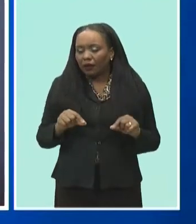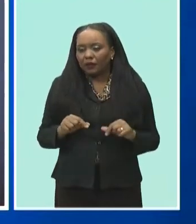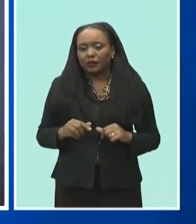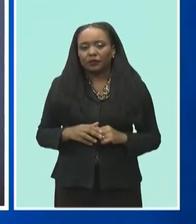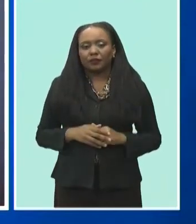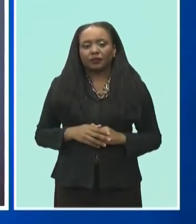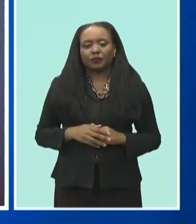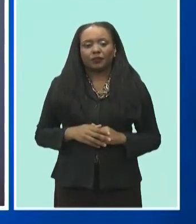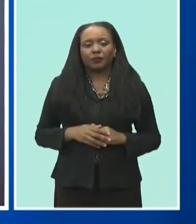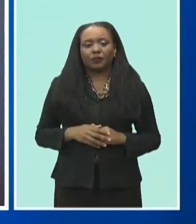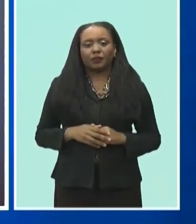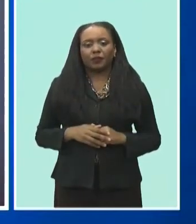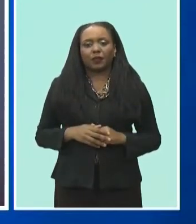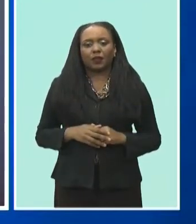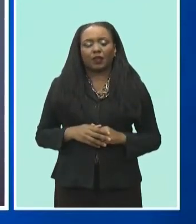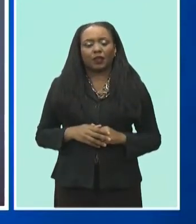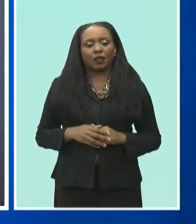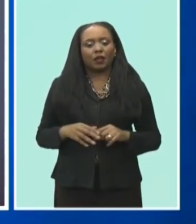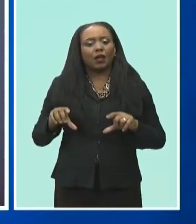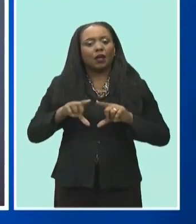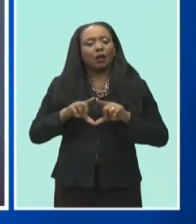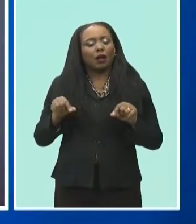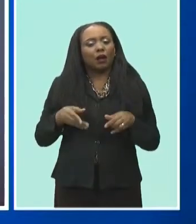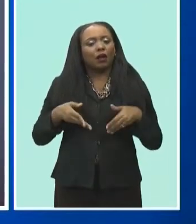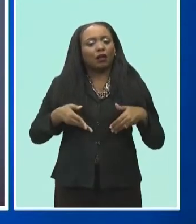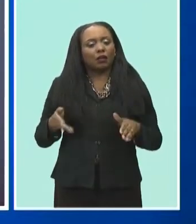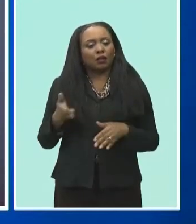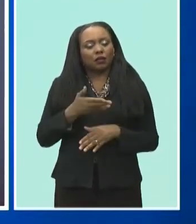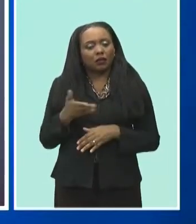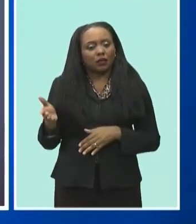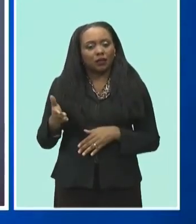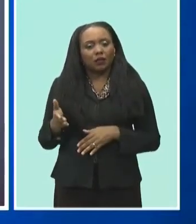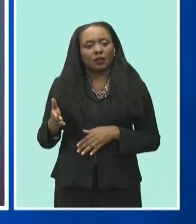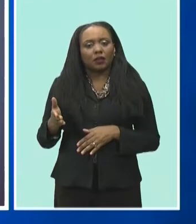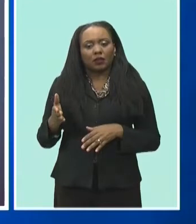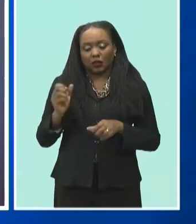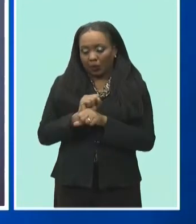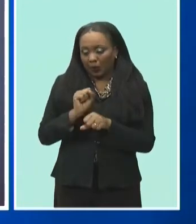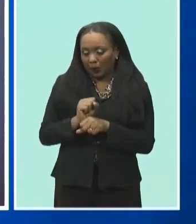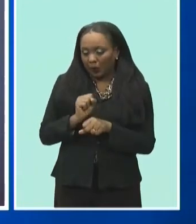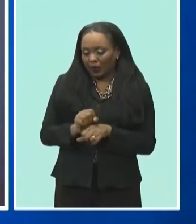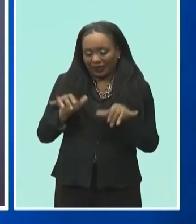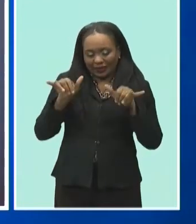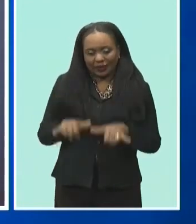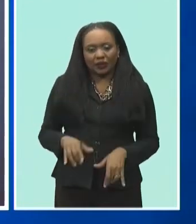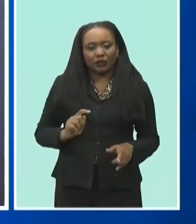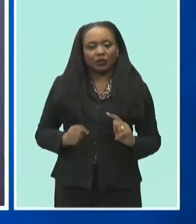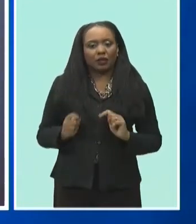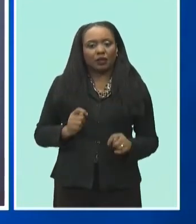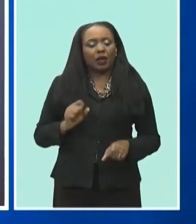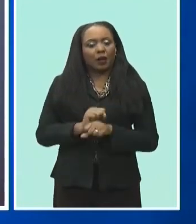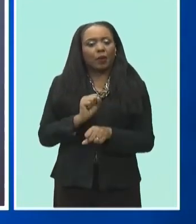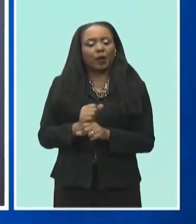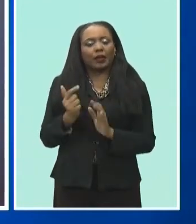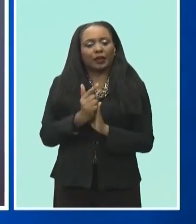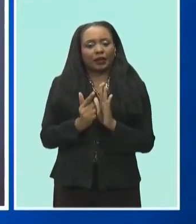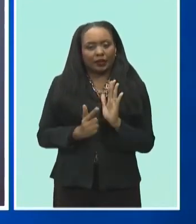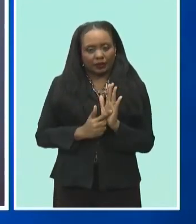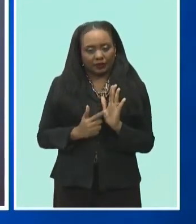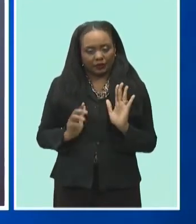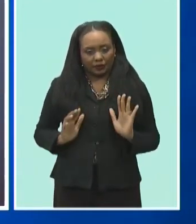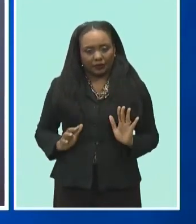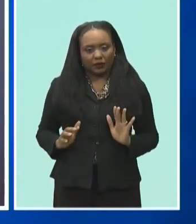is a card that allows them to remain and work legally in the country. It's granting them what we call